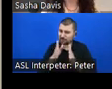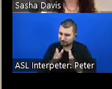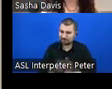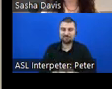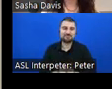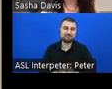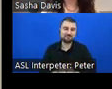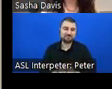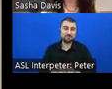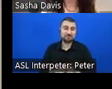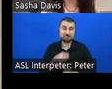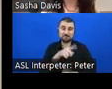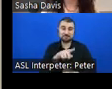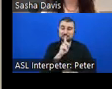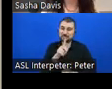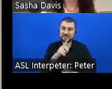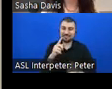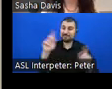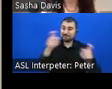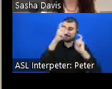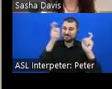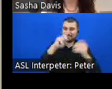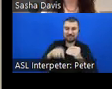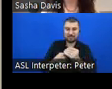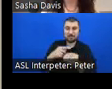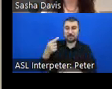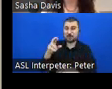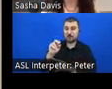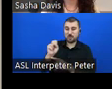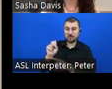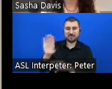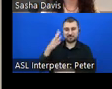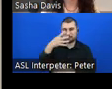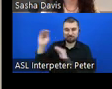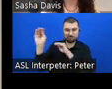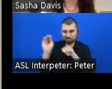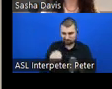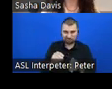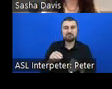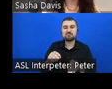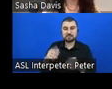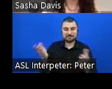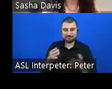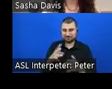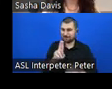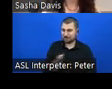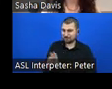And this was really a celebration of Gross's immigration to the United States in